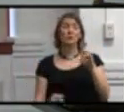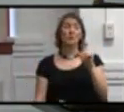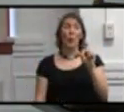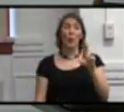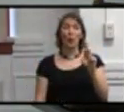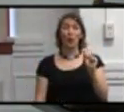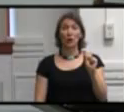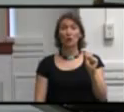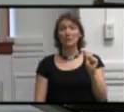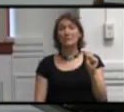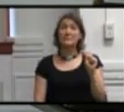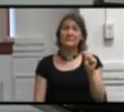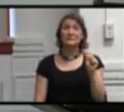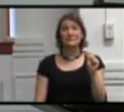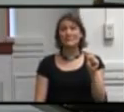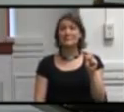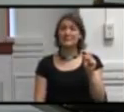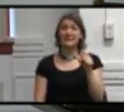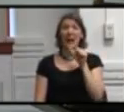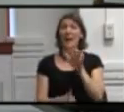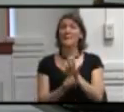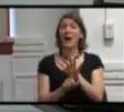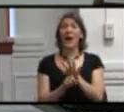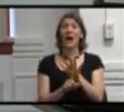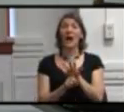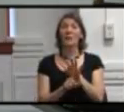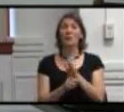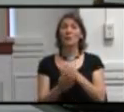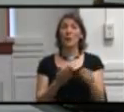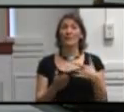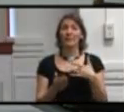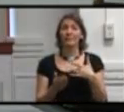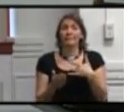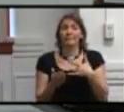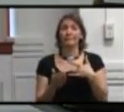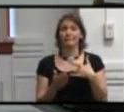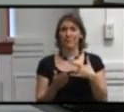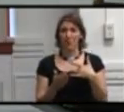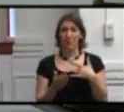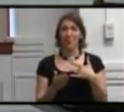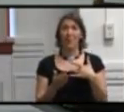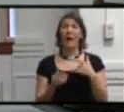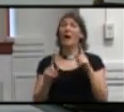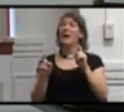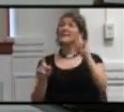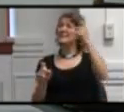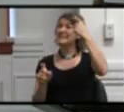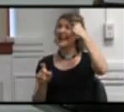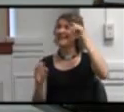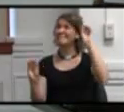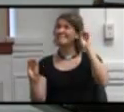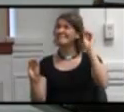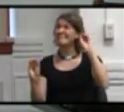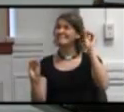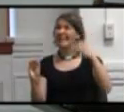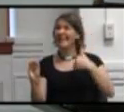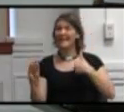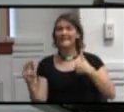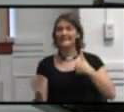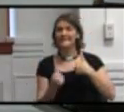are a relatively unpopular item to buy. There was not any items on the state bid